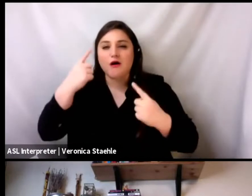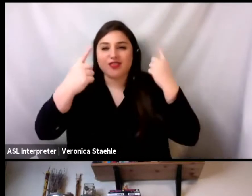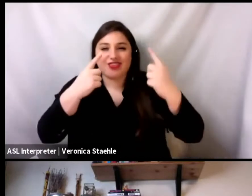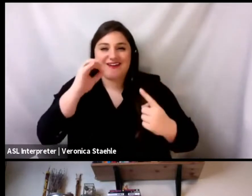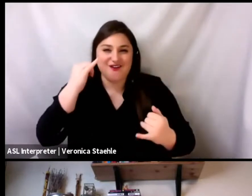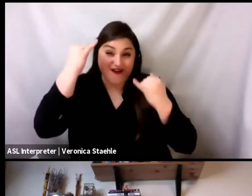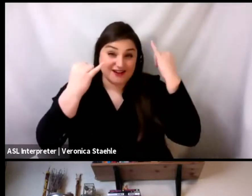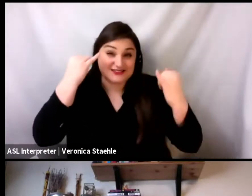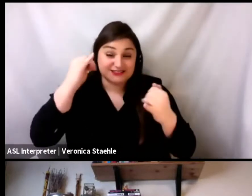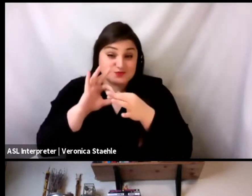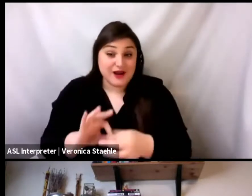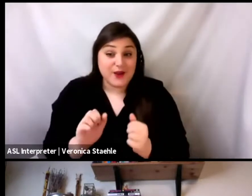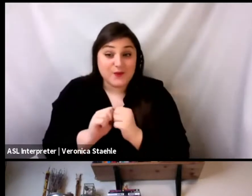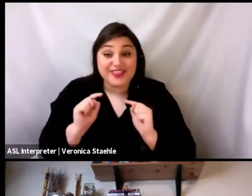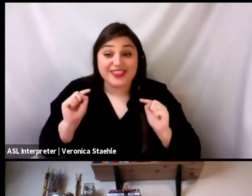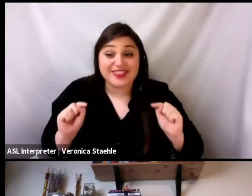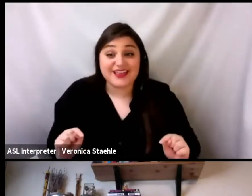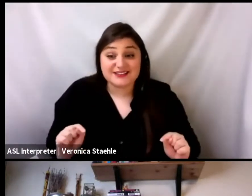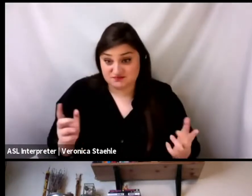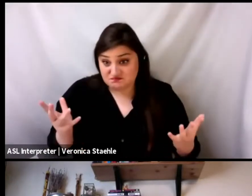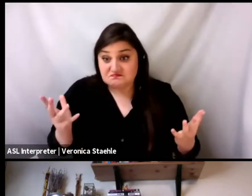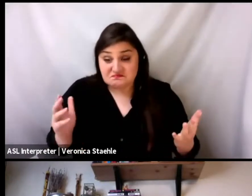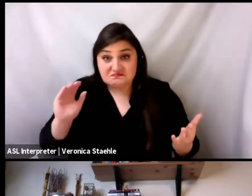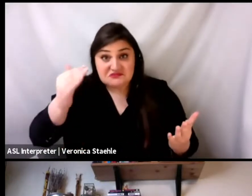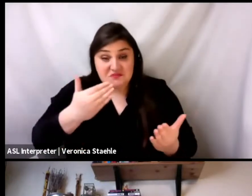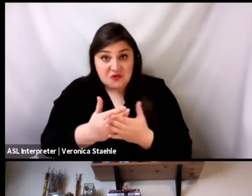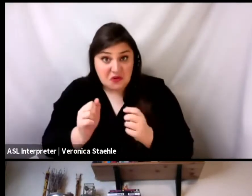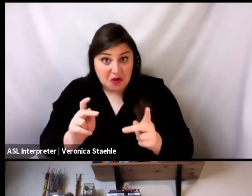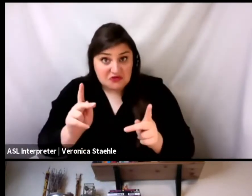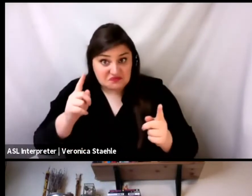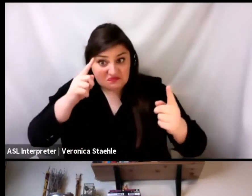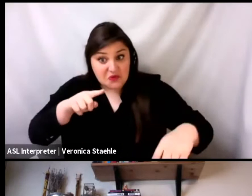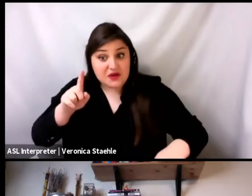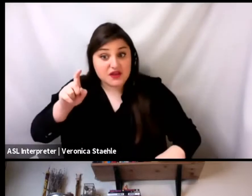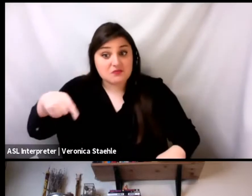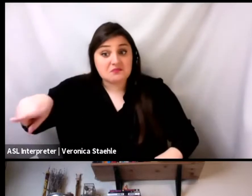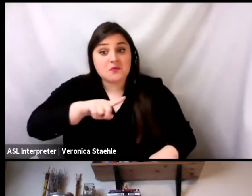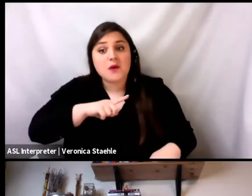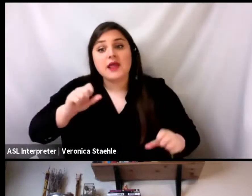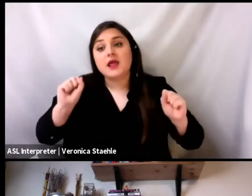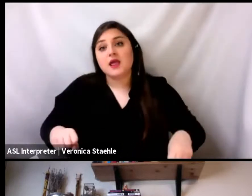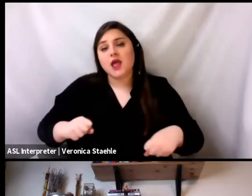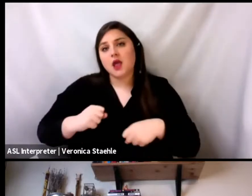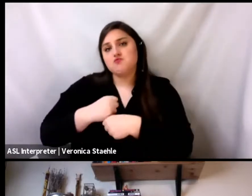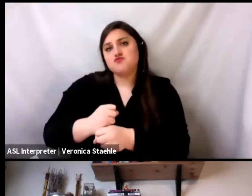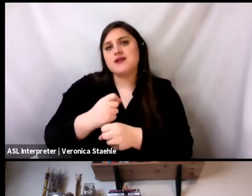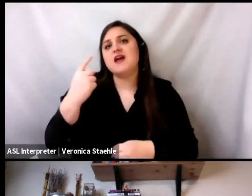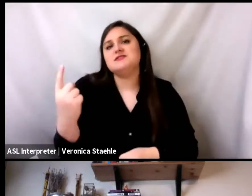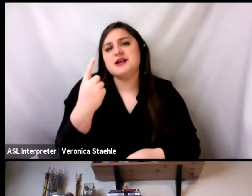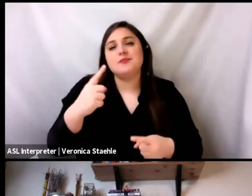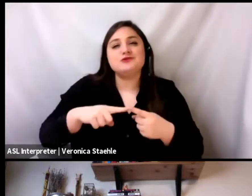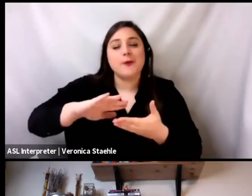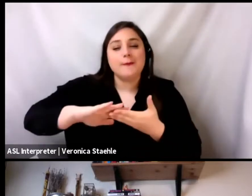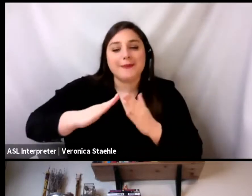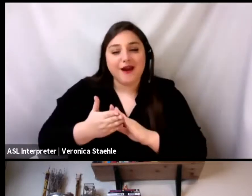is that okay with everyone? The idea of like beginning to generate something that can be the start of a community